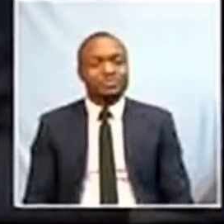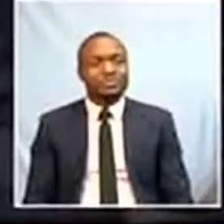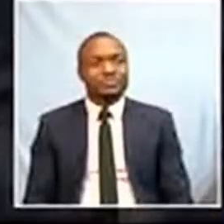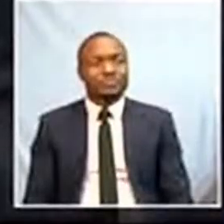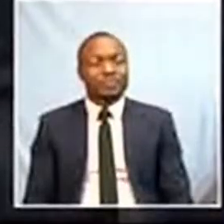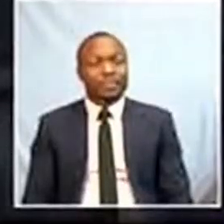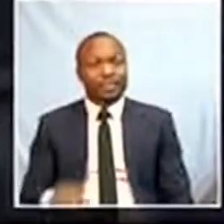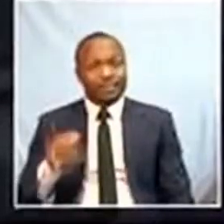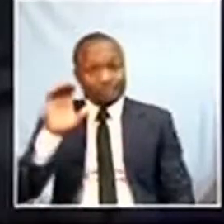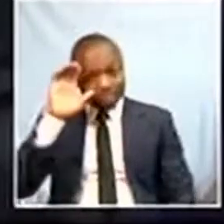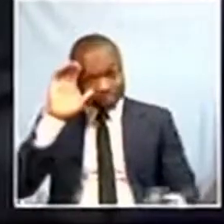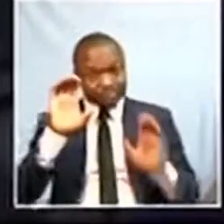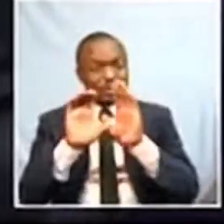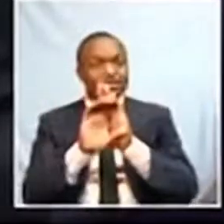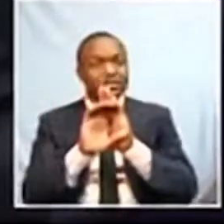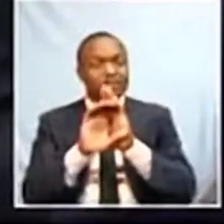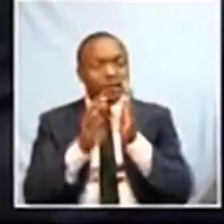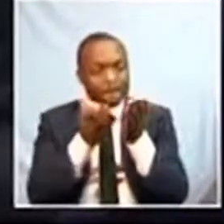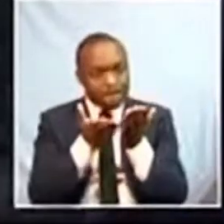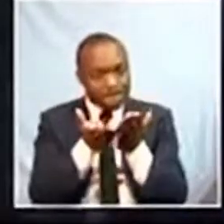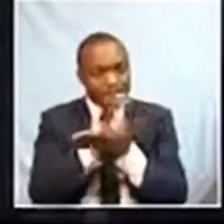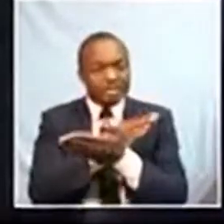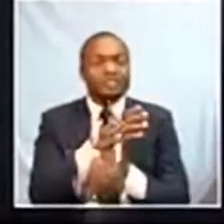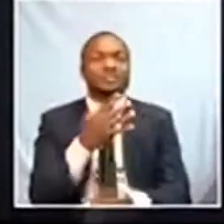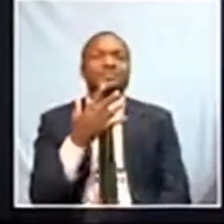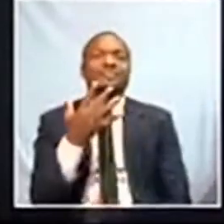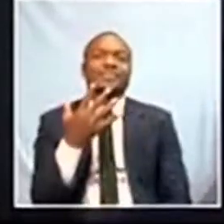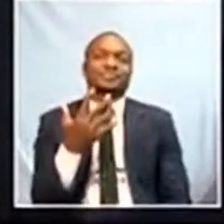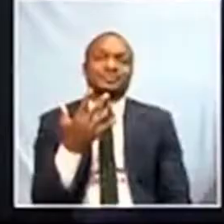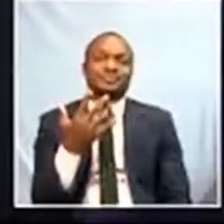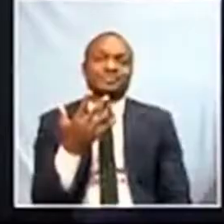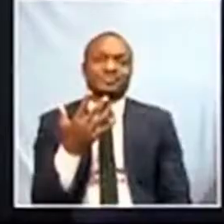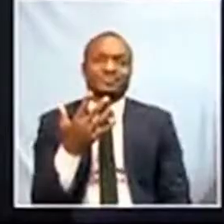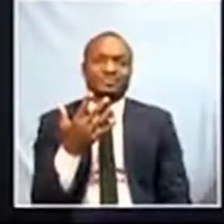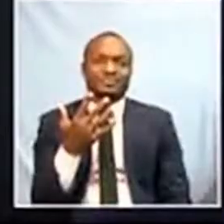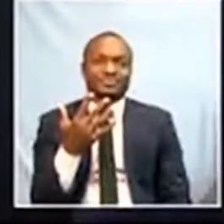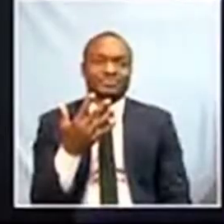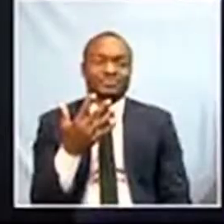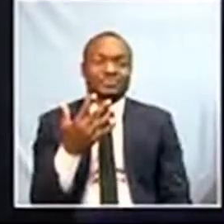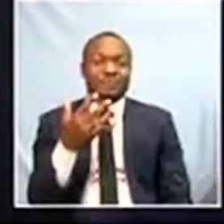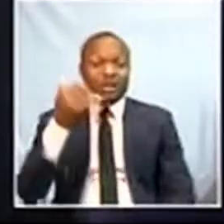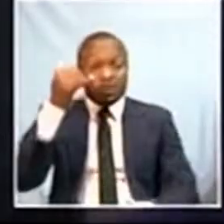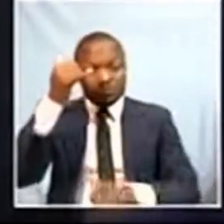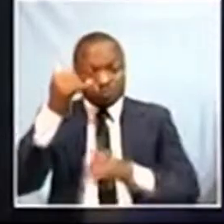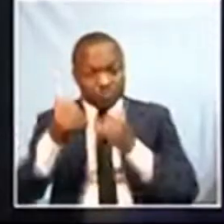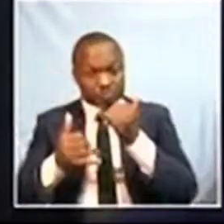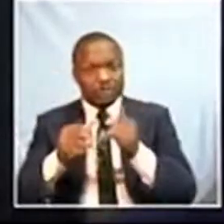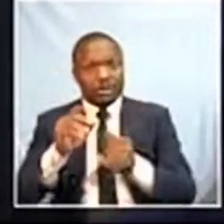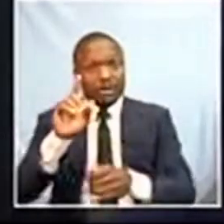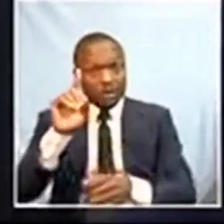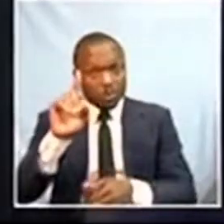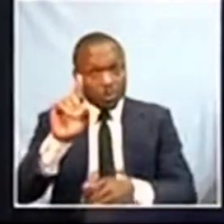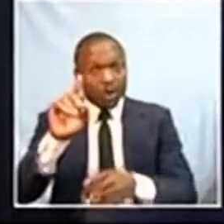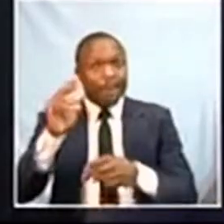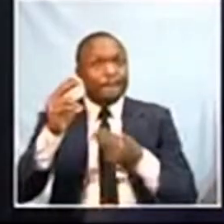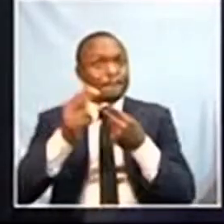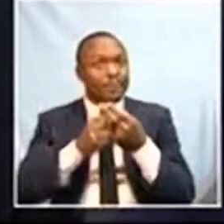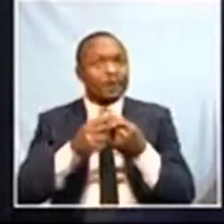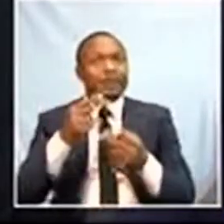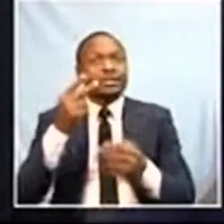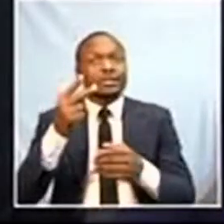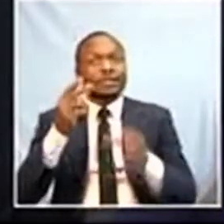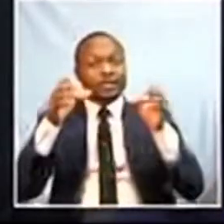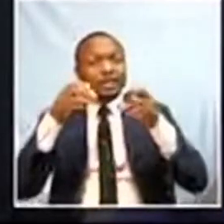The picture on page 5 of the completed 1x3 classroom block at